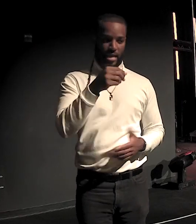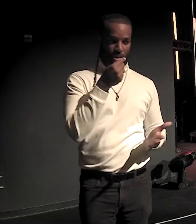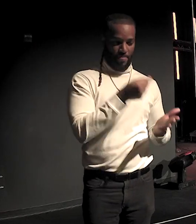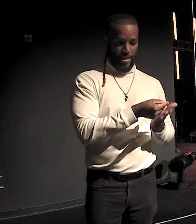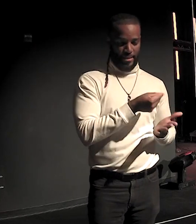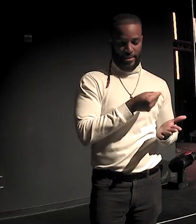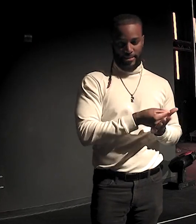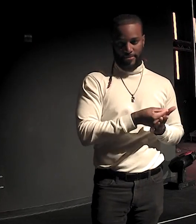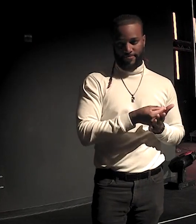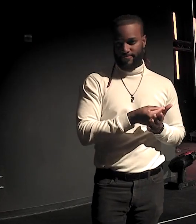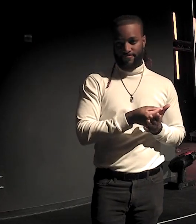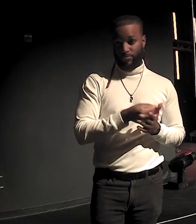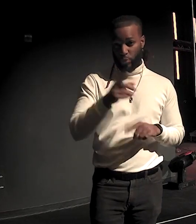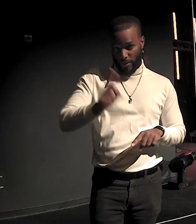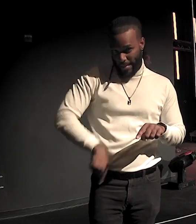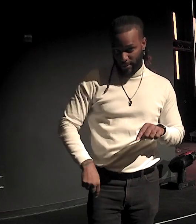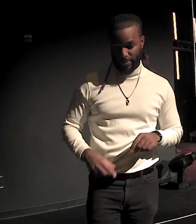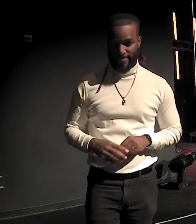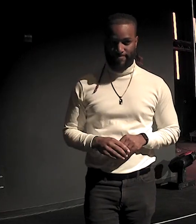money. It doesn't work.